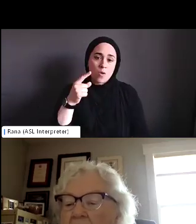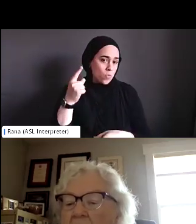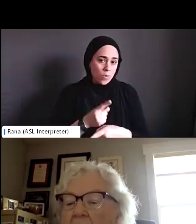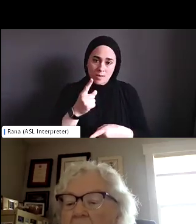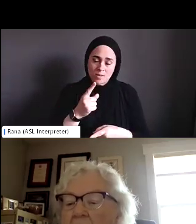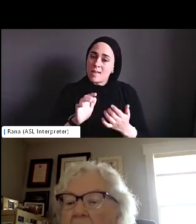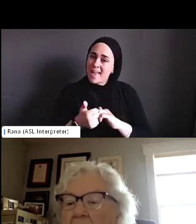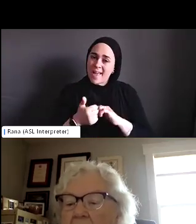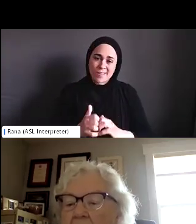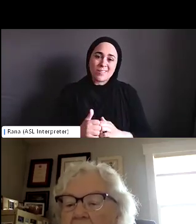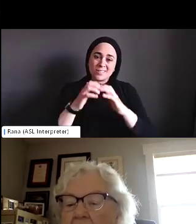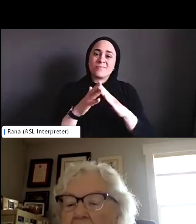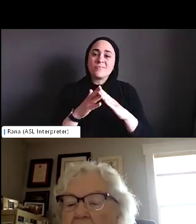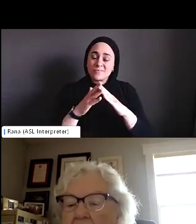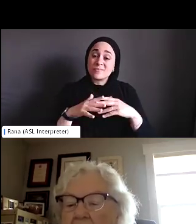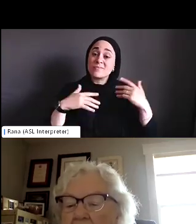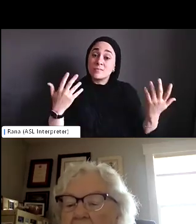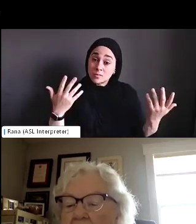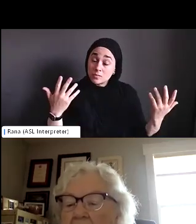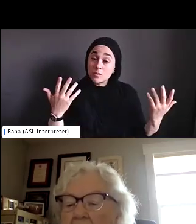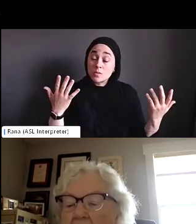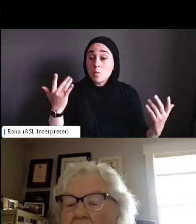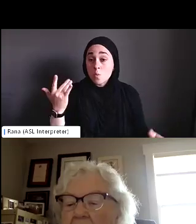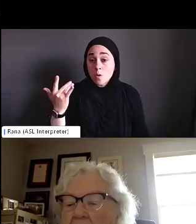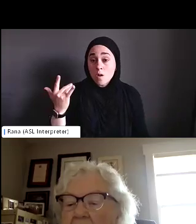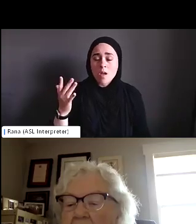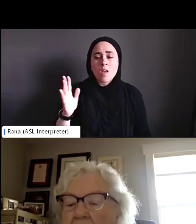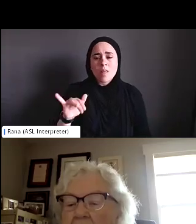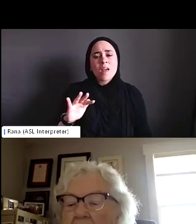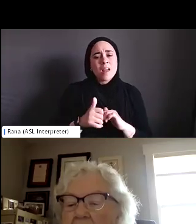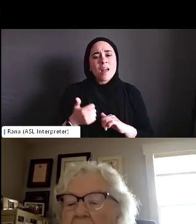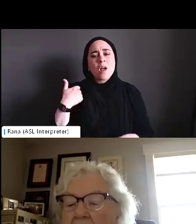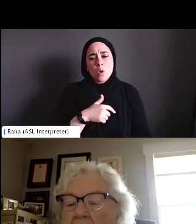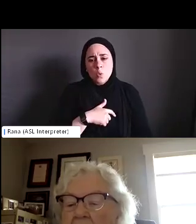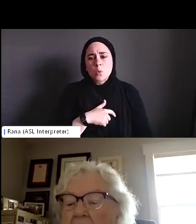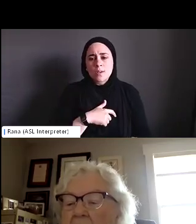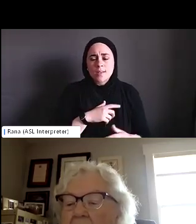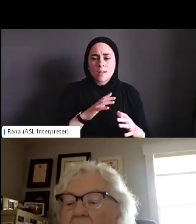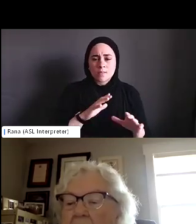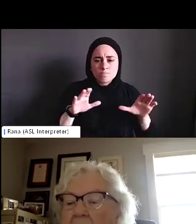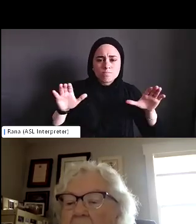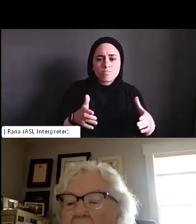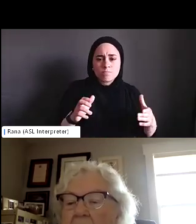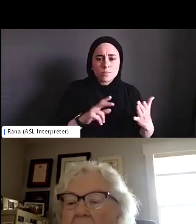because it is the very picture of the way we have cobbled together projects